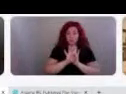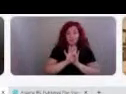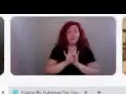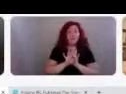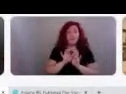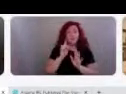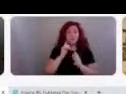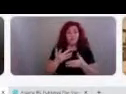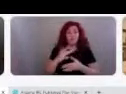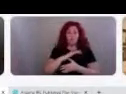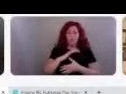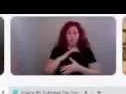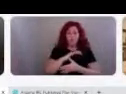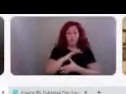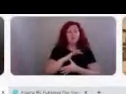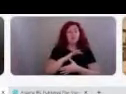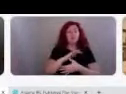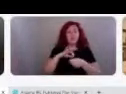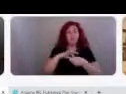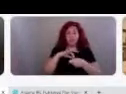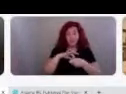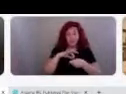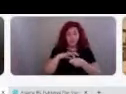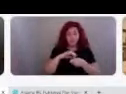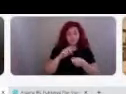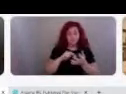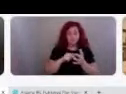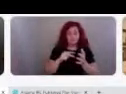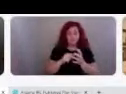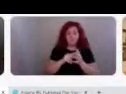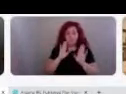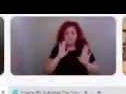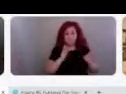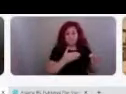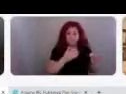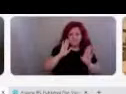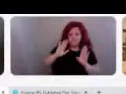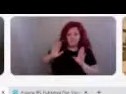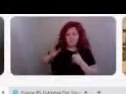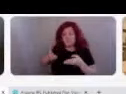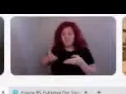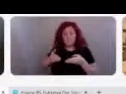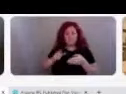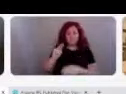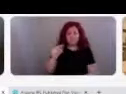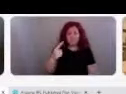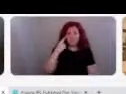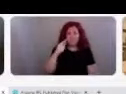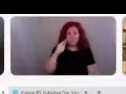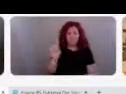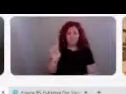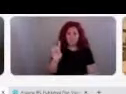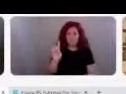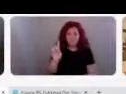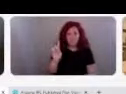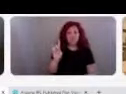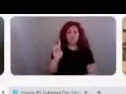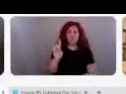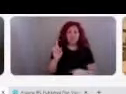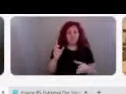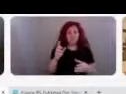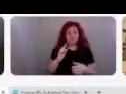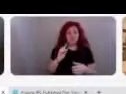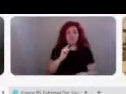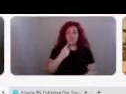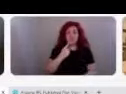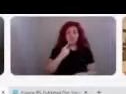in the primary which encourages candidates to pander to the extremes of both parties this is not good for democracy uh indulging in the extremes often encourages